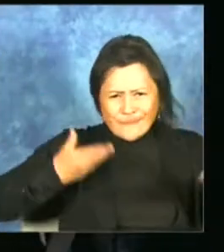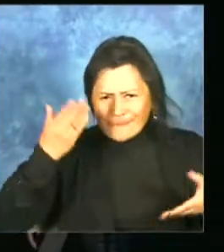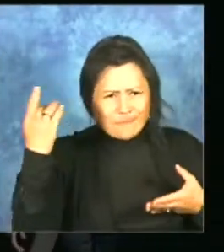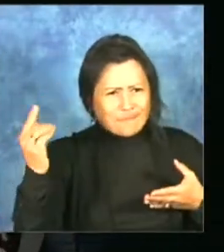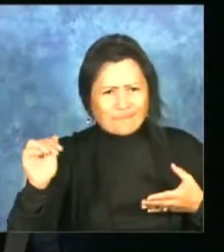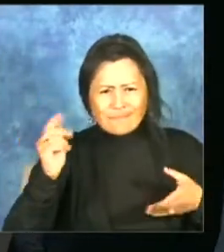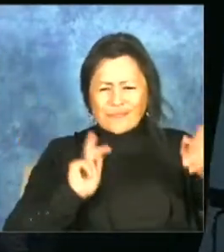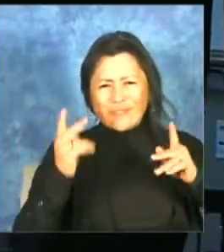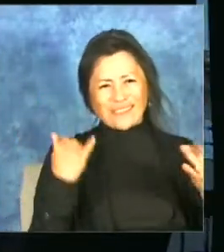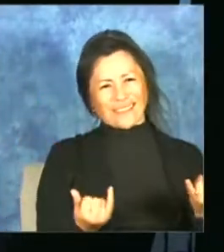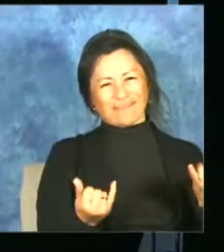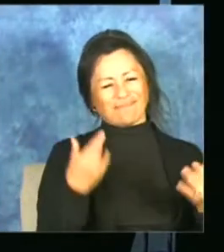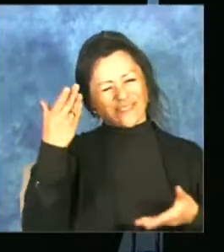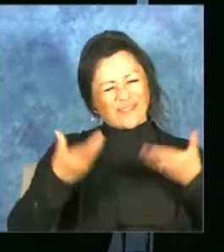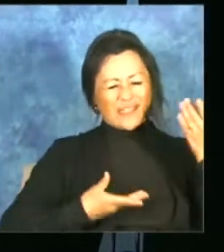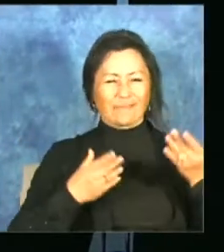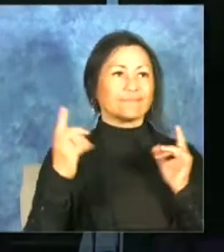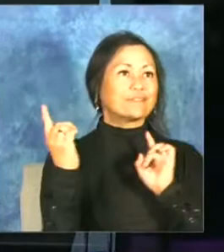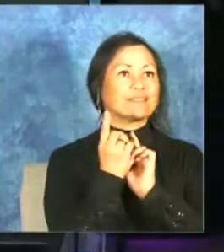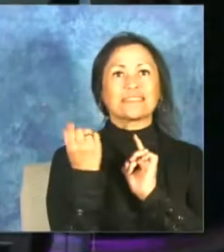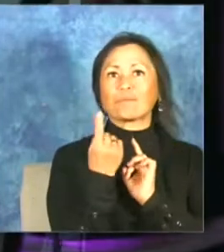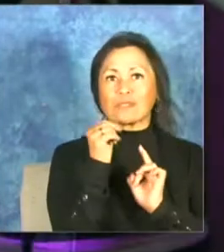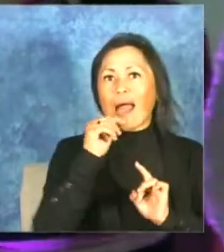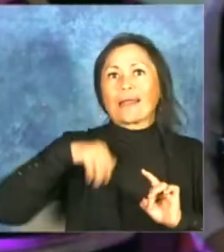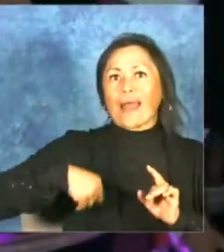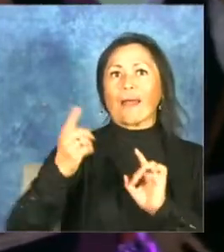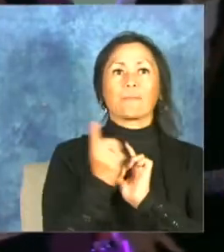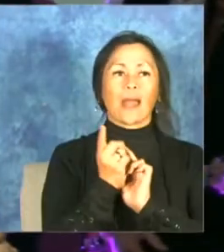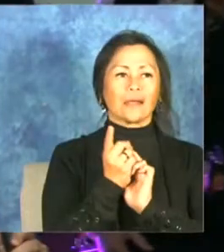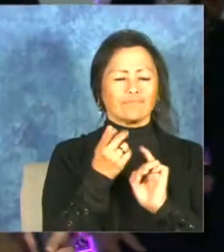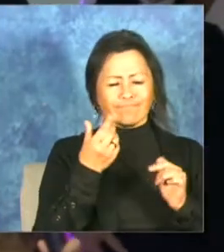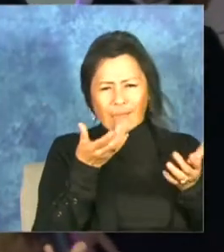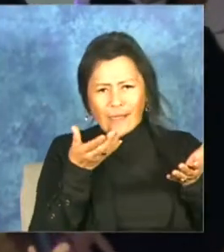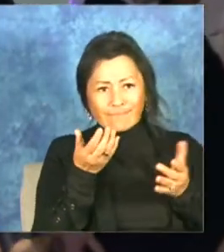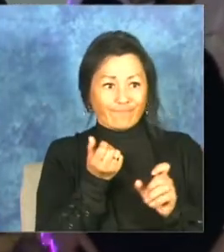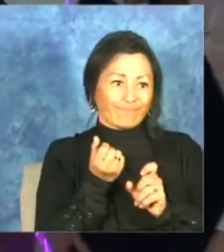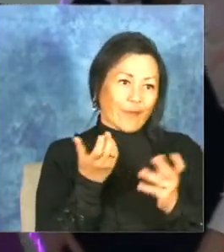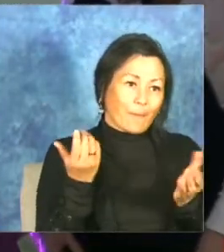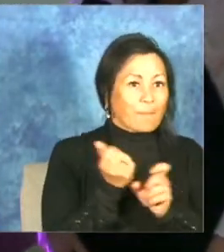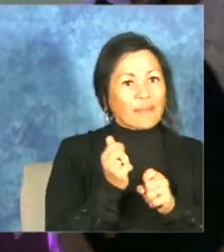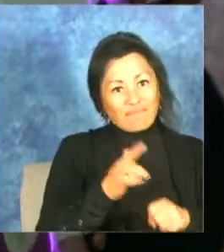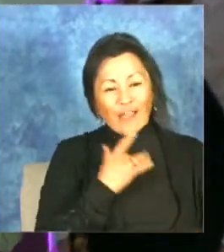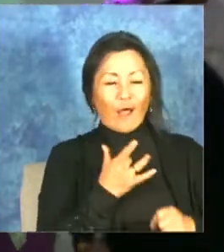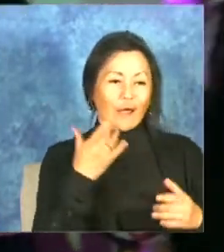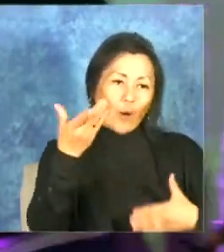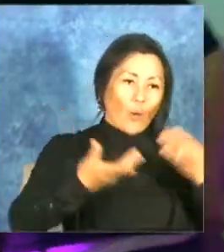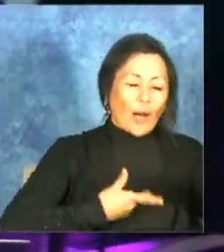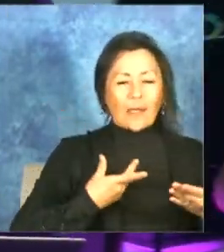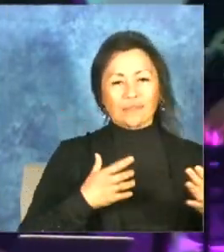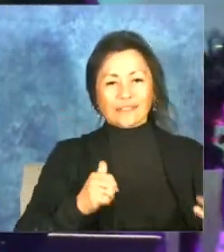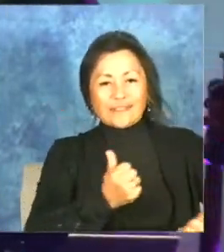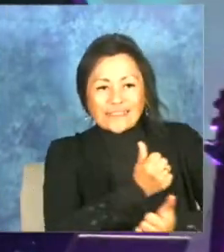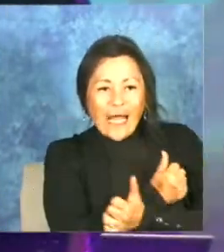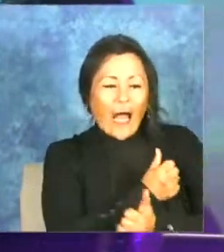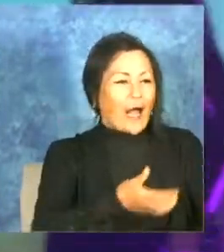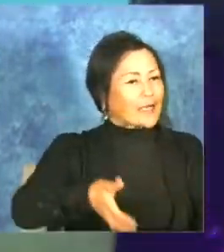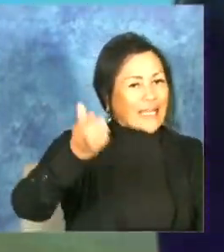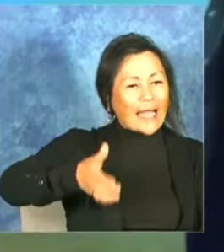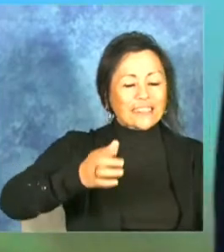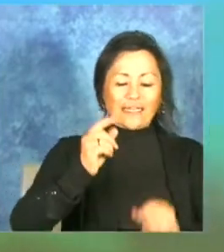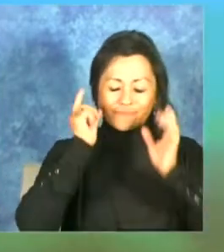welcome. Meet somebody you've never met before. Make them feel welcome. Invite them in for a hug or a handshake.